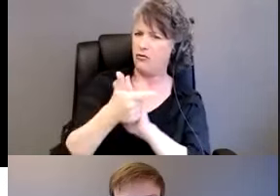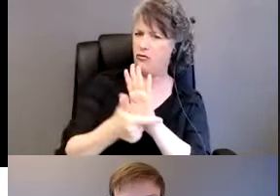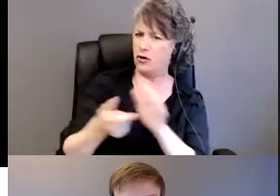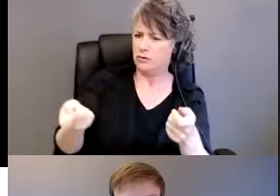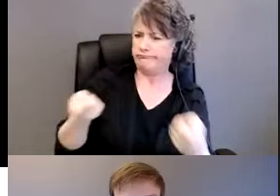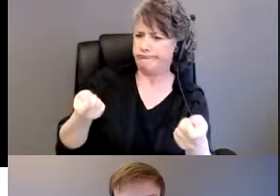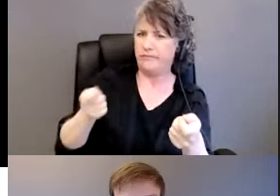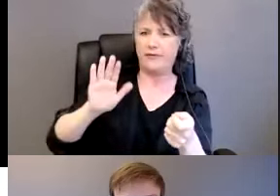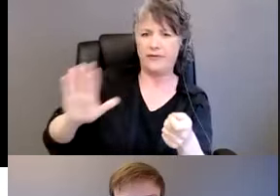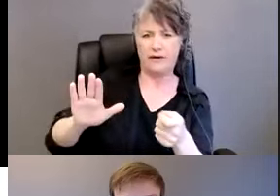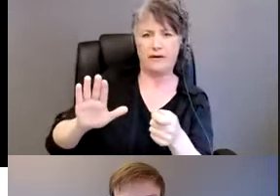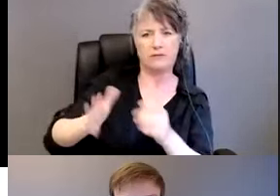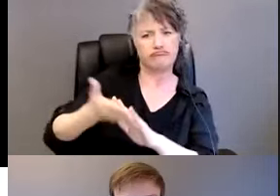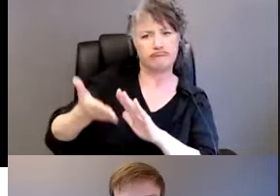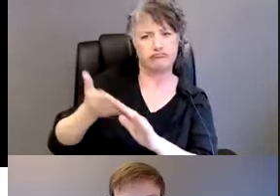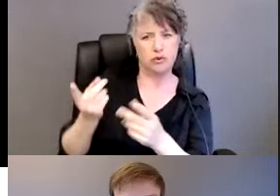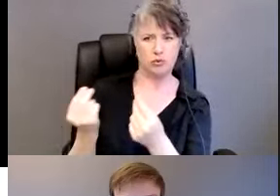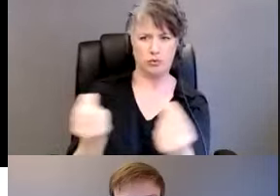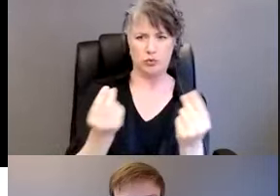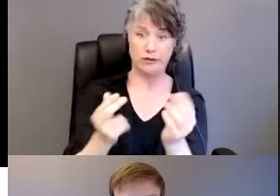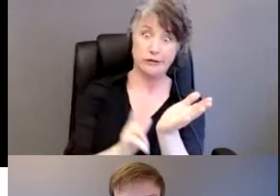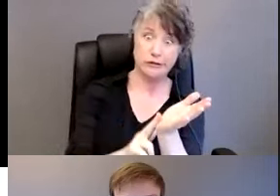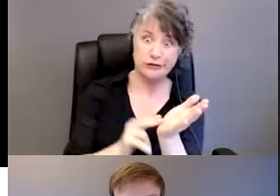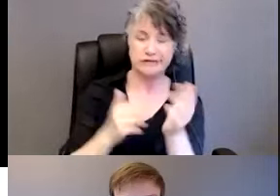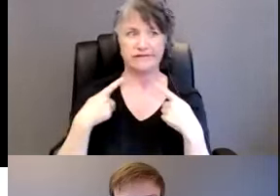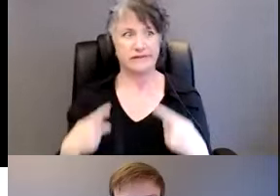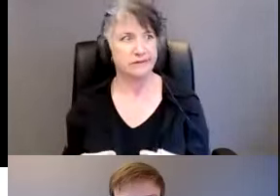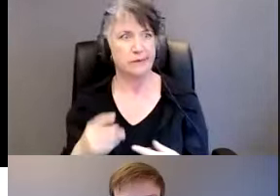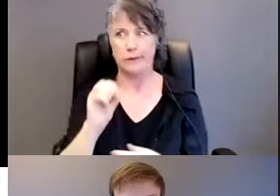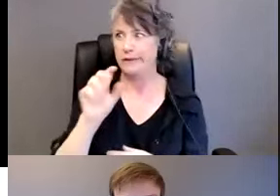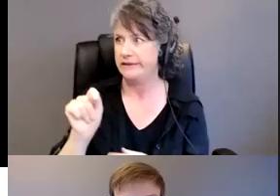professionals. They may be a nurse, a physio, OT, social worker.